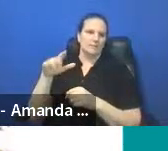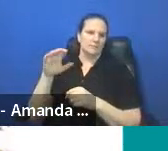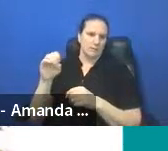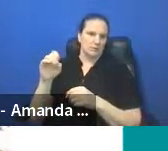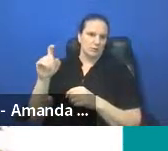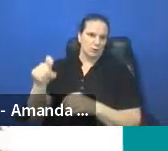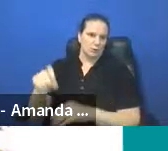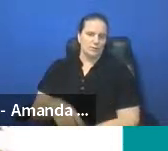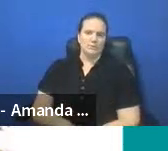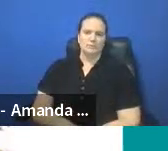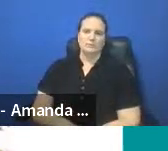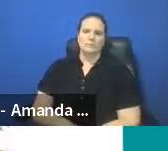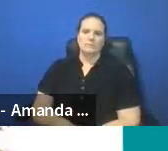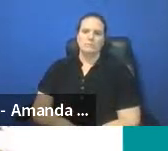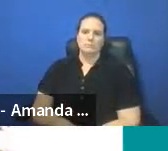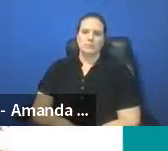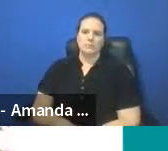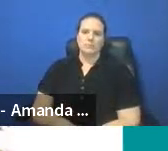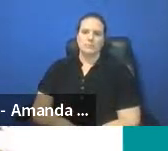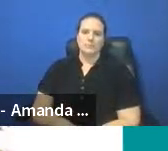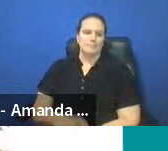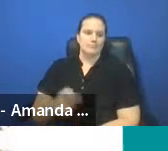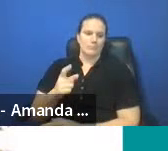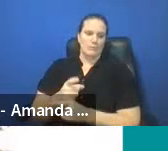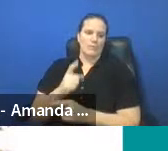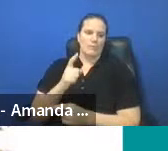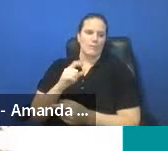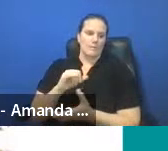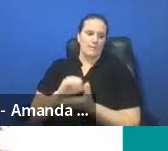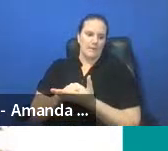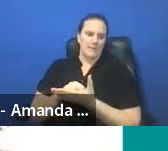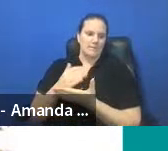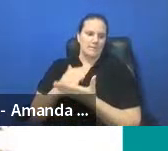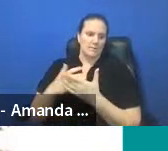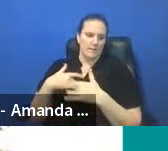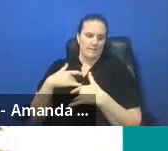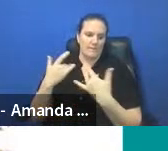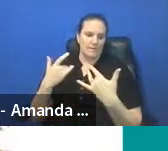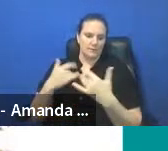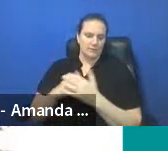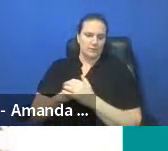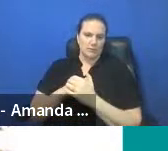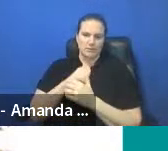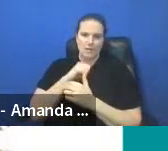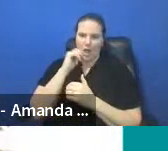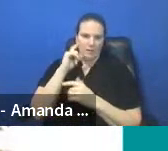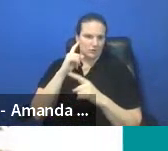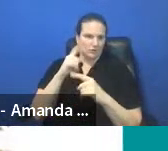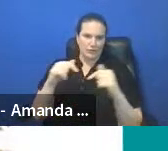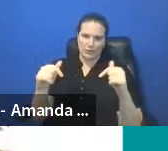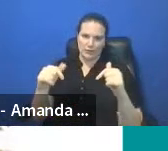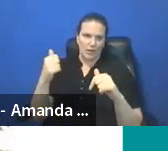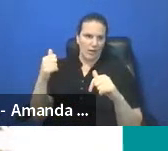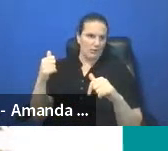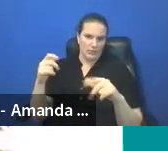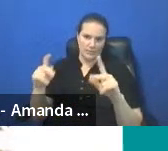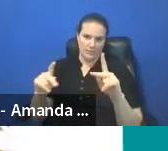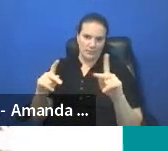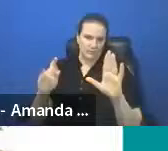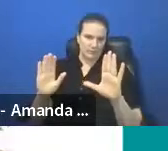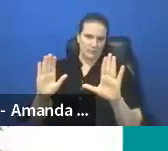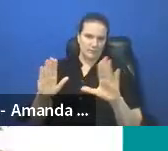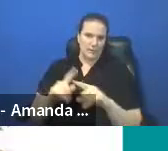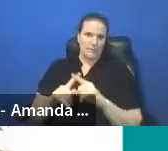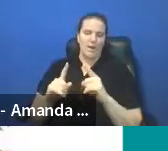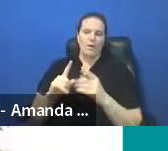in. But you're correct. Some of these events weren't as diverse as others, but the